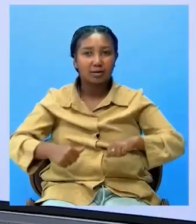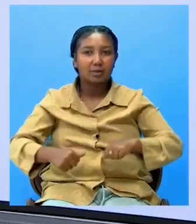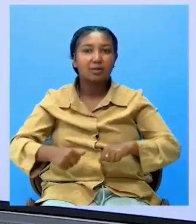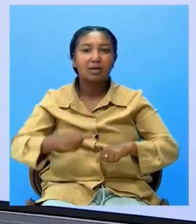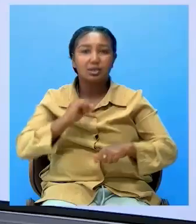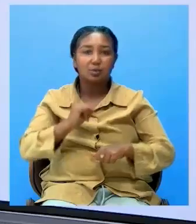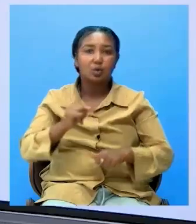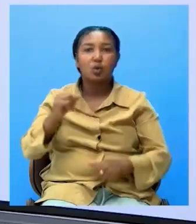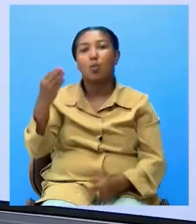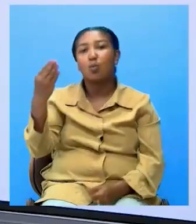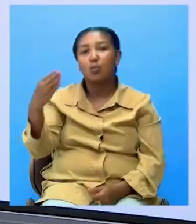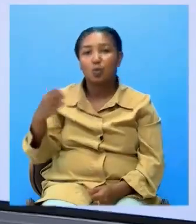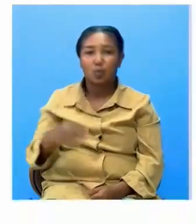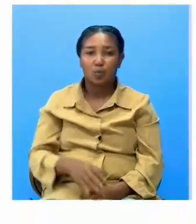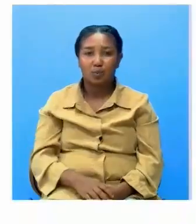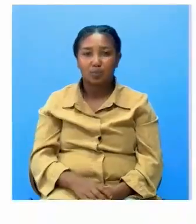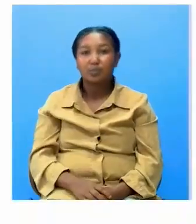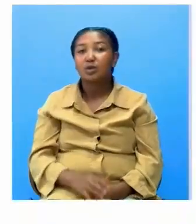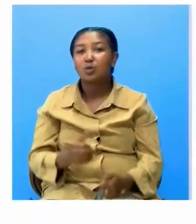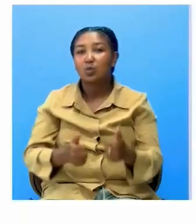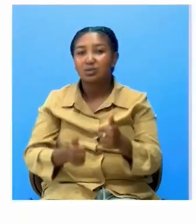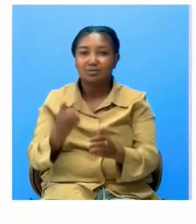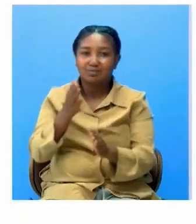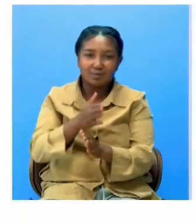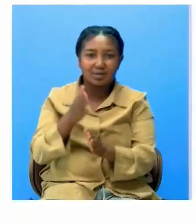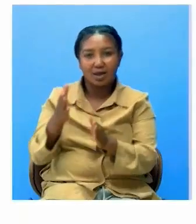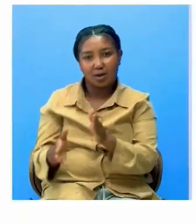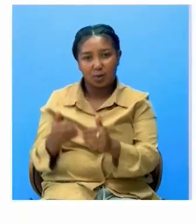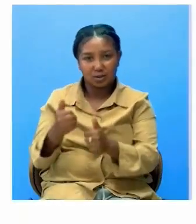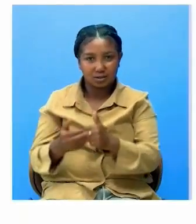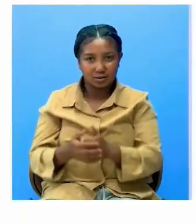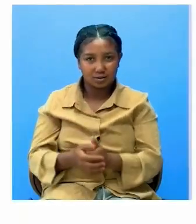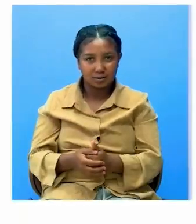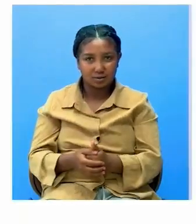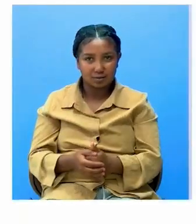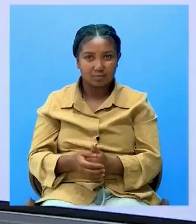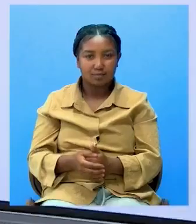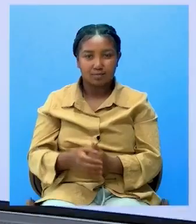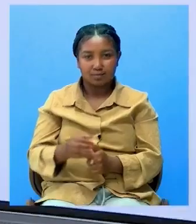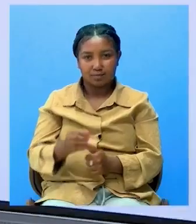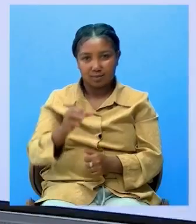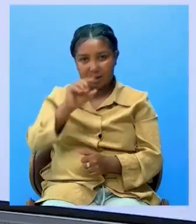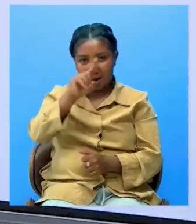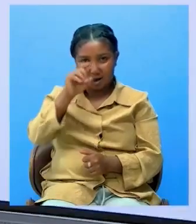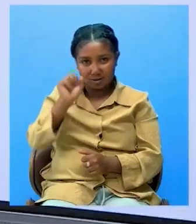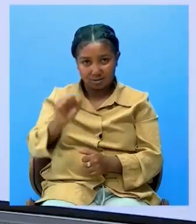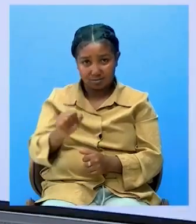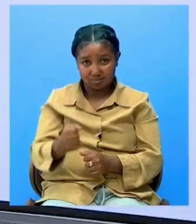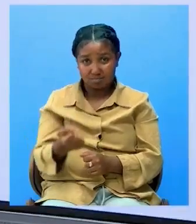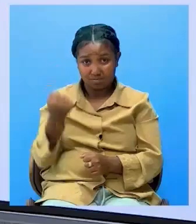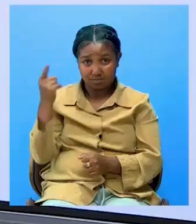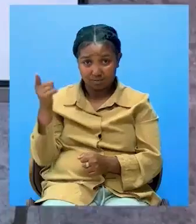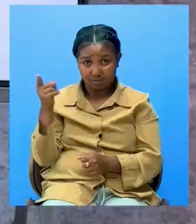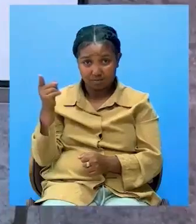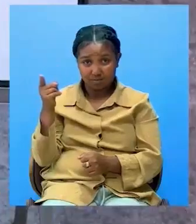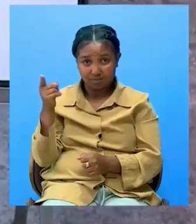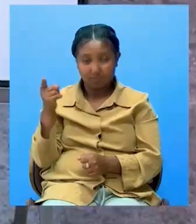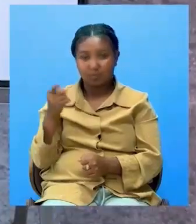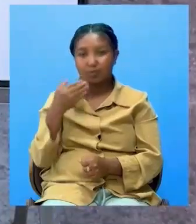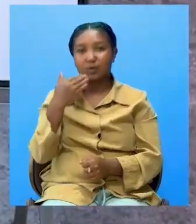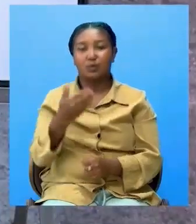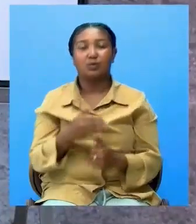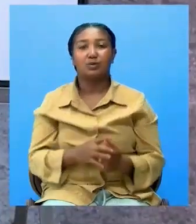blue. So we have to add apostrophe here. Okay? Did you do like this?